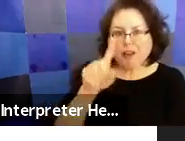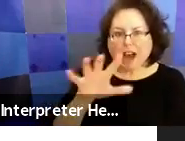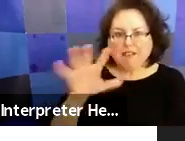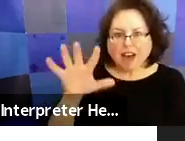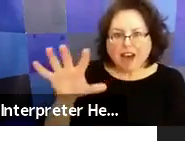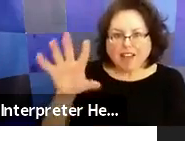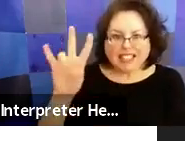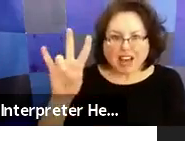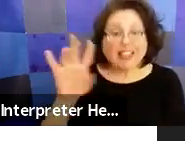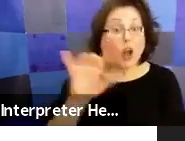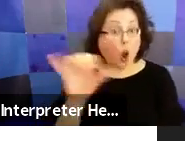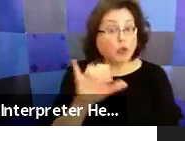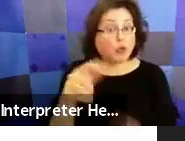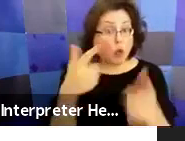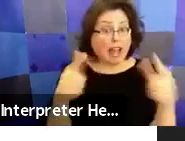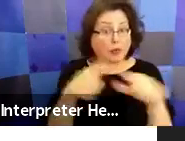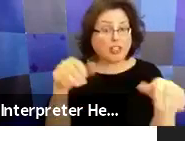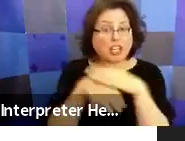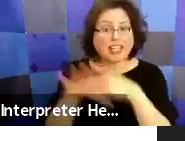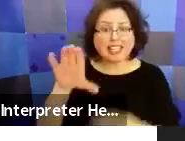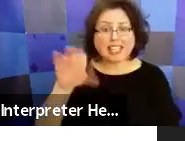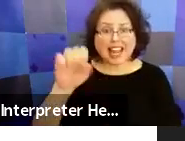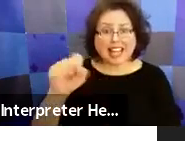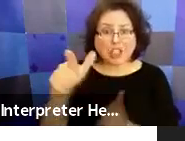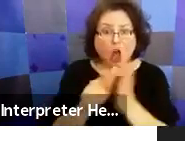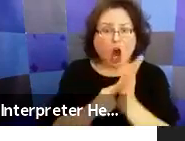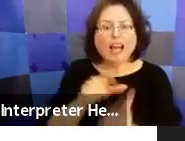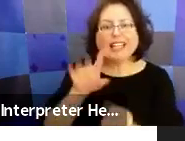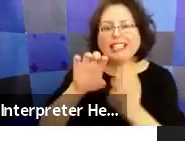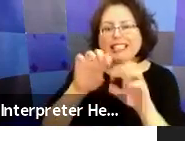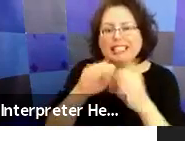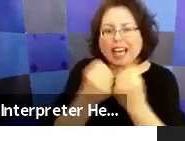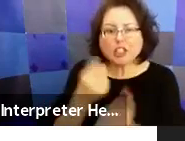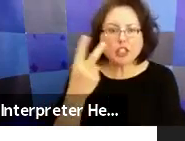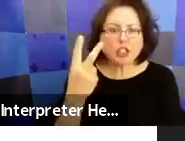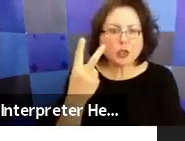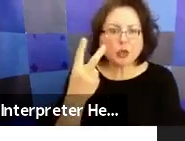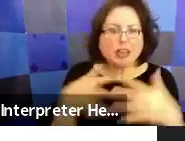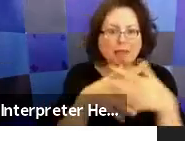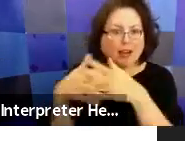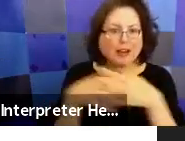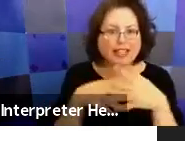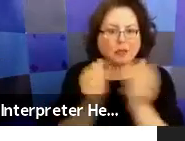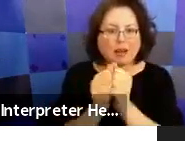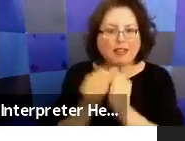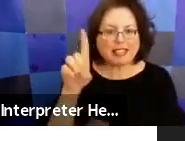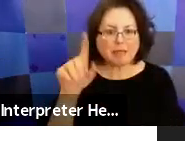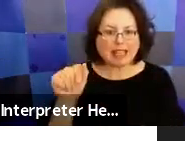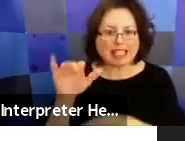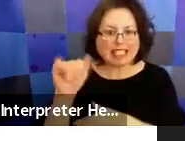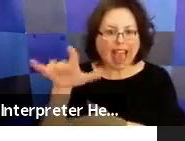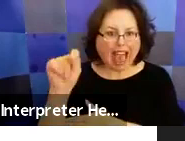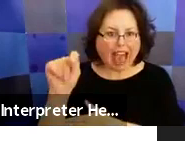some language that has held up in case law in the past in section 2 of the Americans with Disabilities Act. And while